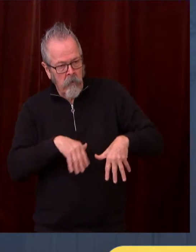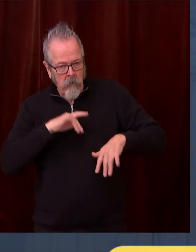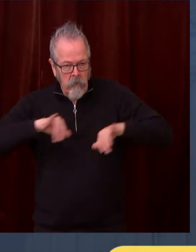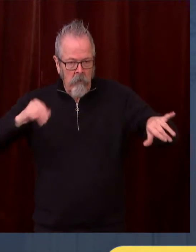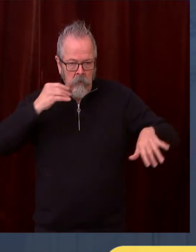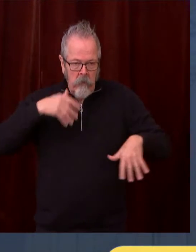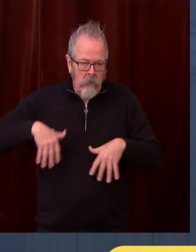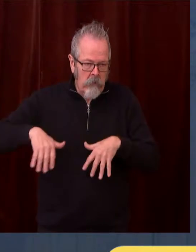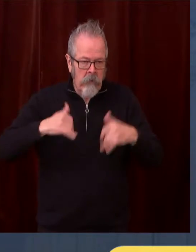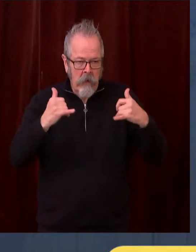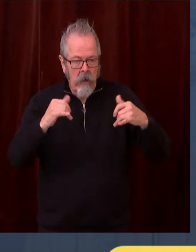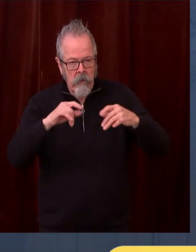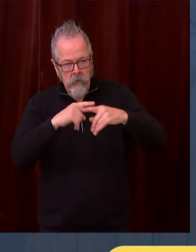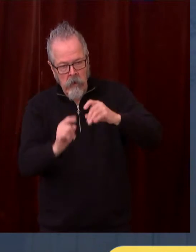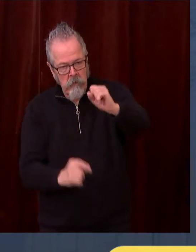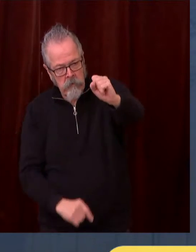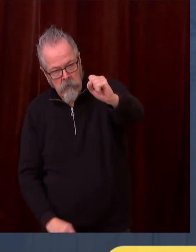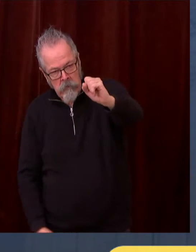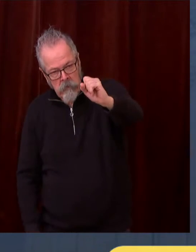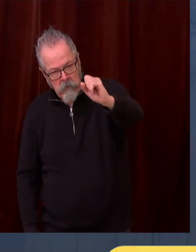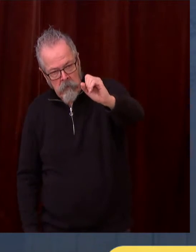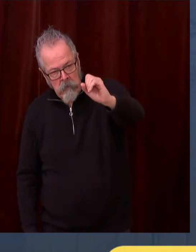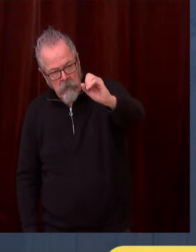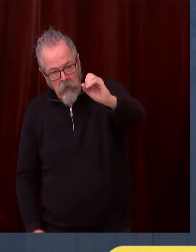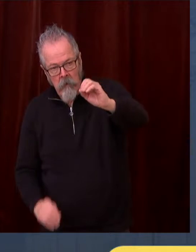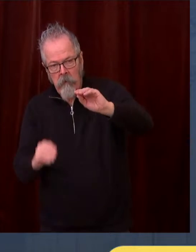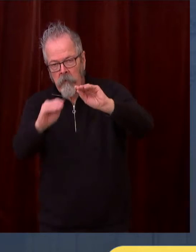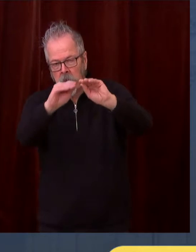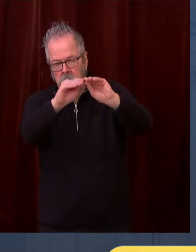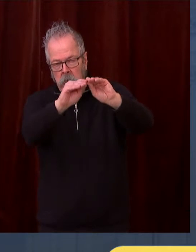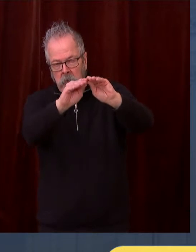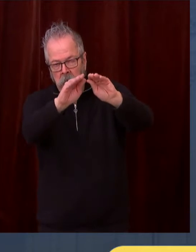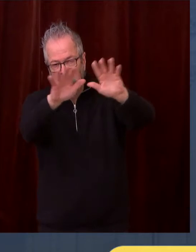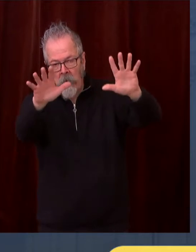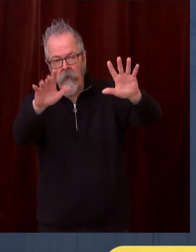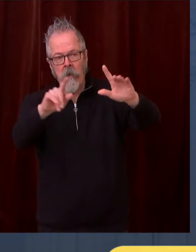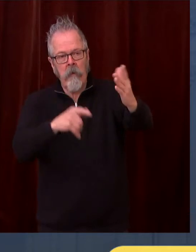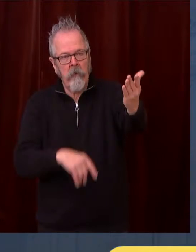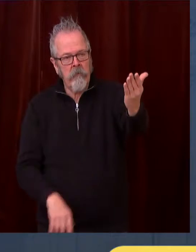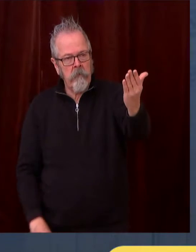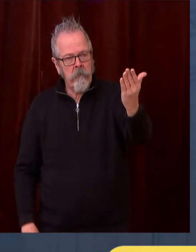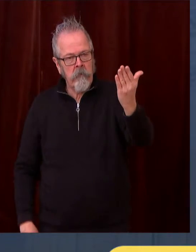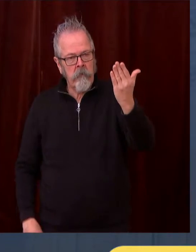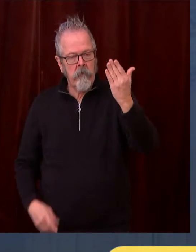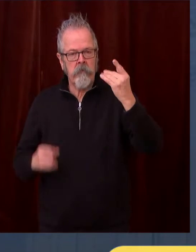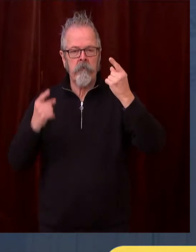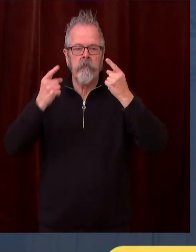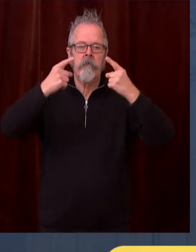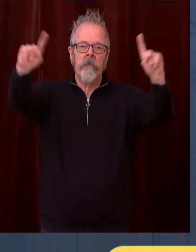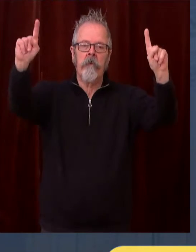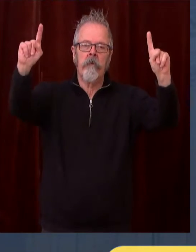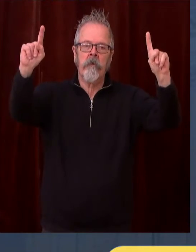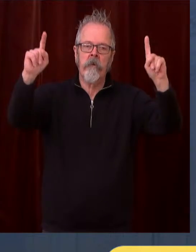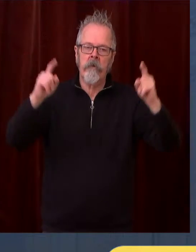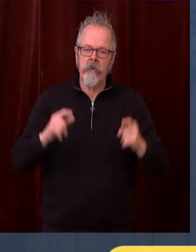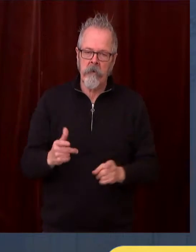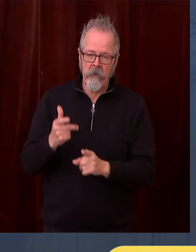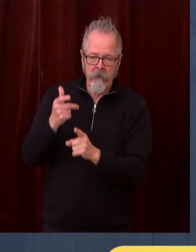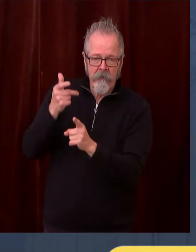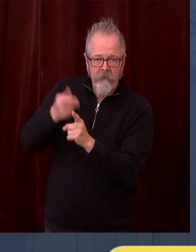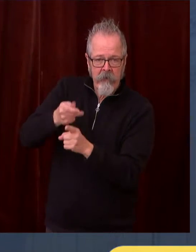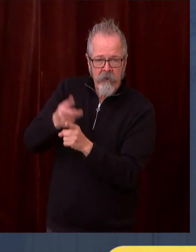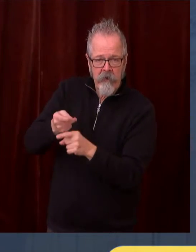take an opportunity to use those great gifts that we have, the gift of the vaccine and the gift of our own diligence.